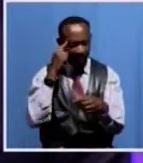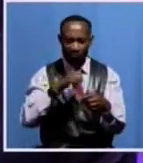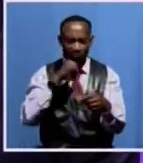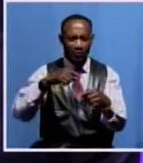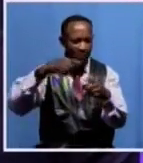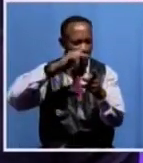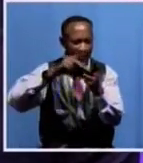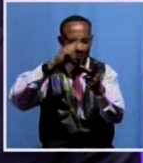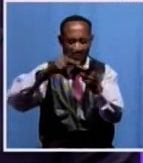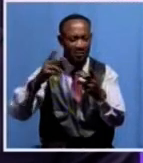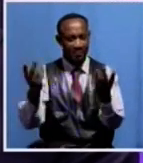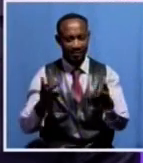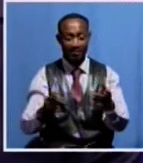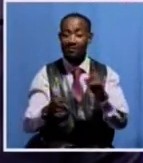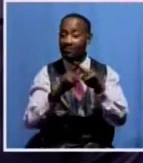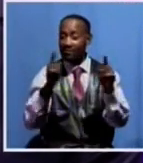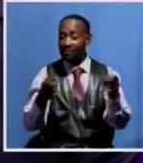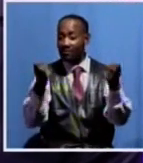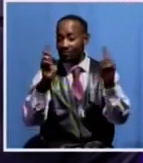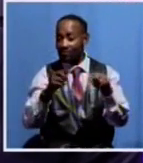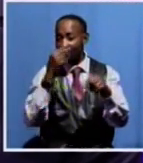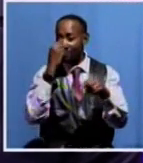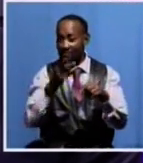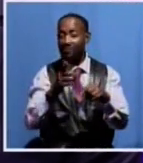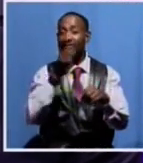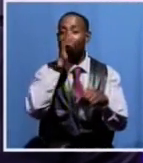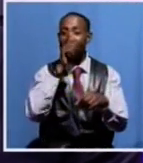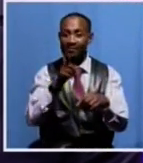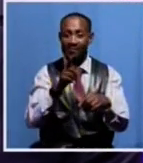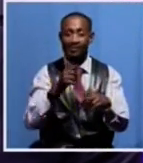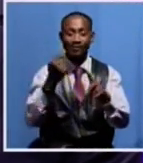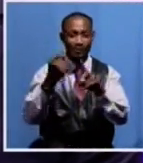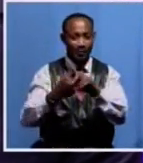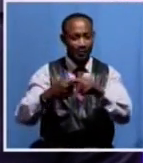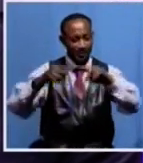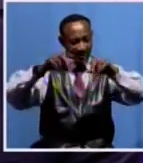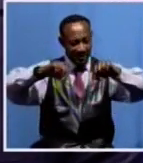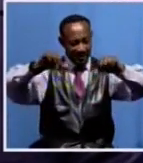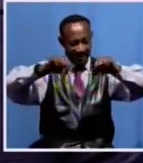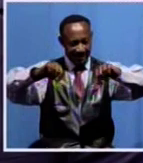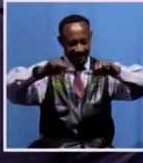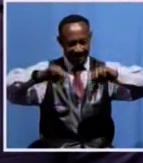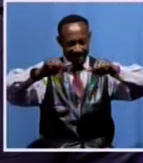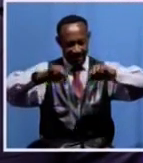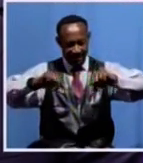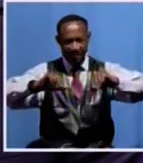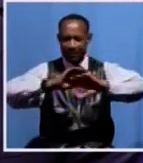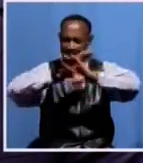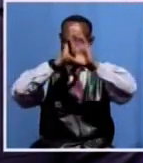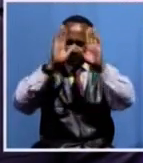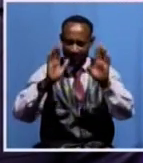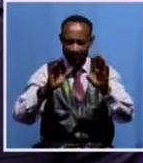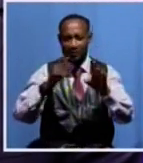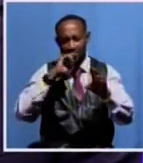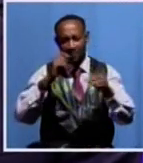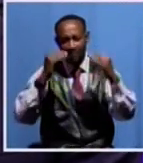that when faced with new evidence and new facts arising from analysis, I think it's correct to change your mind. The